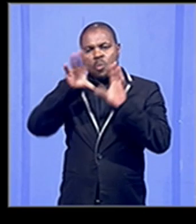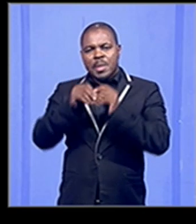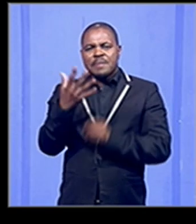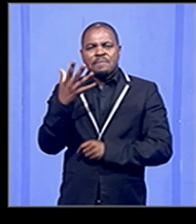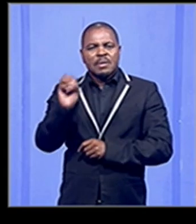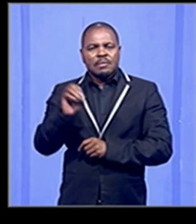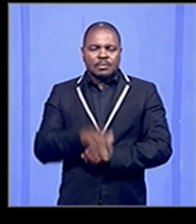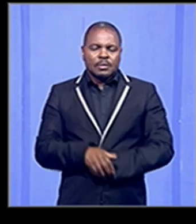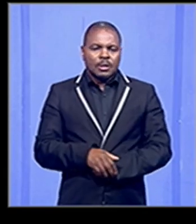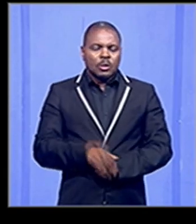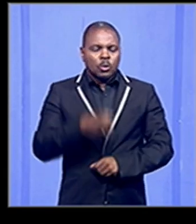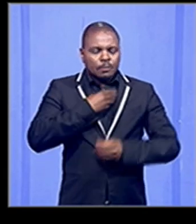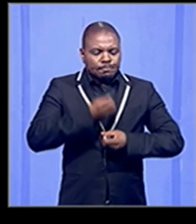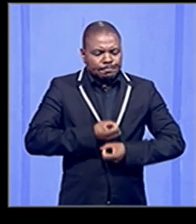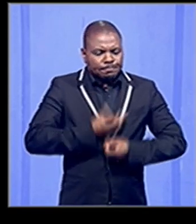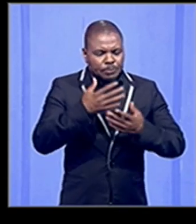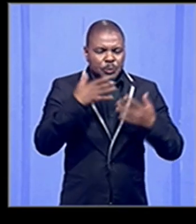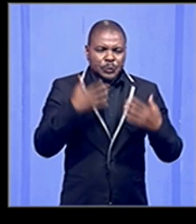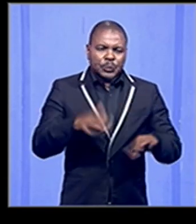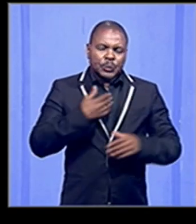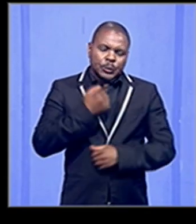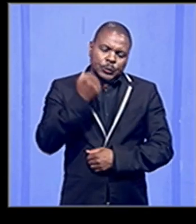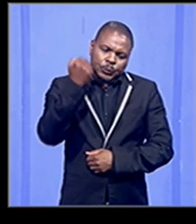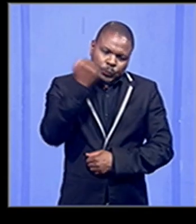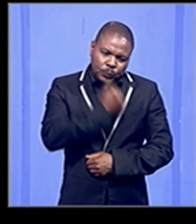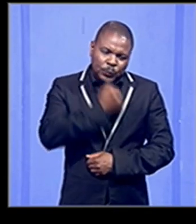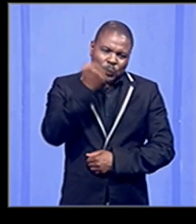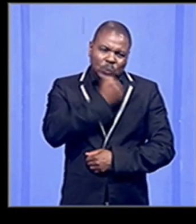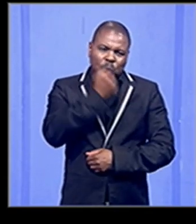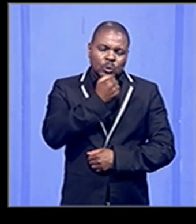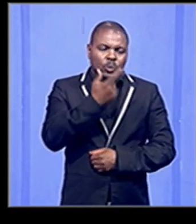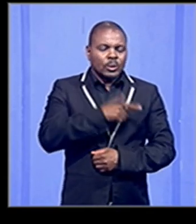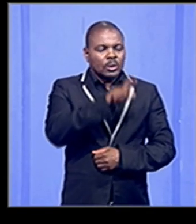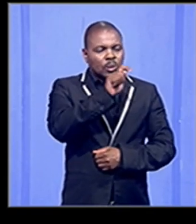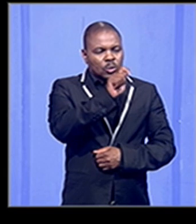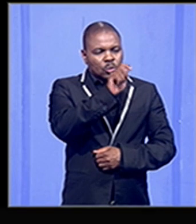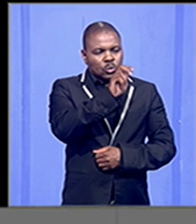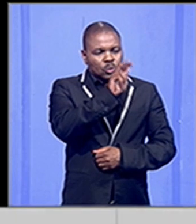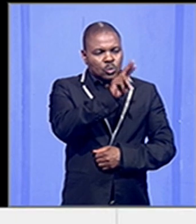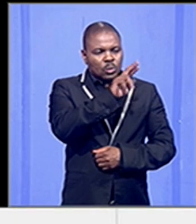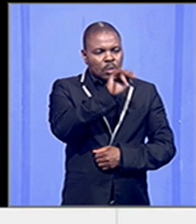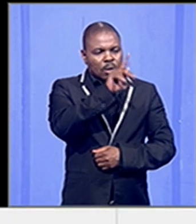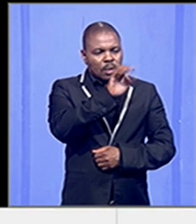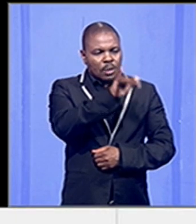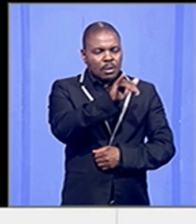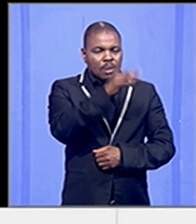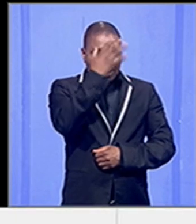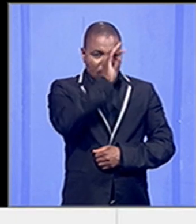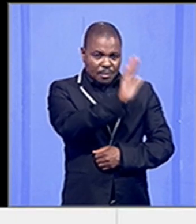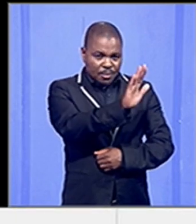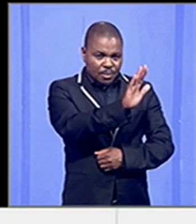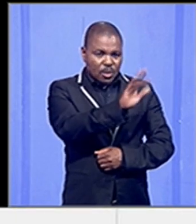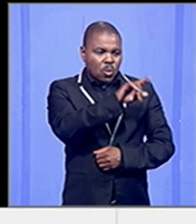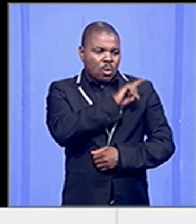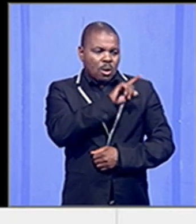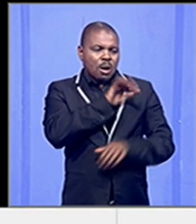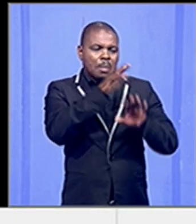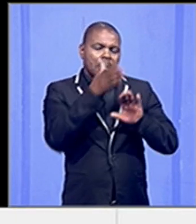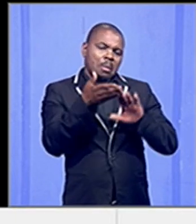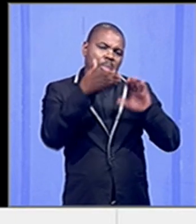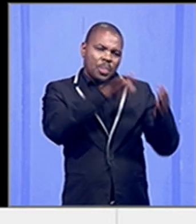to express our deepest condolences to the Turkish government and the people on the loss of life